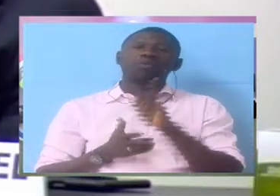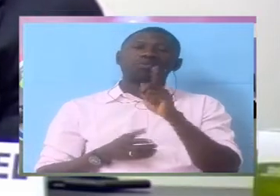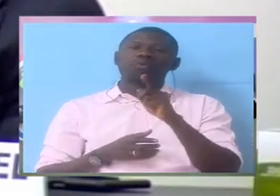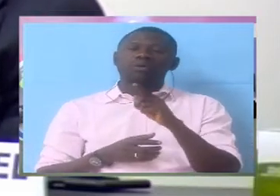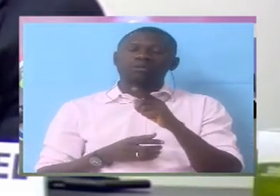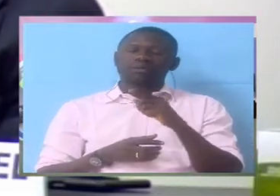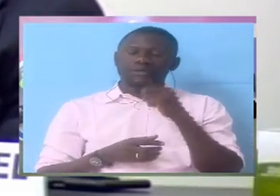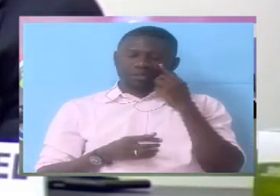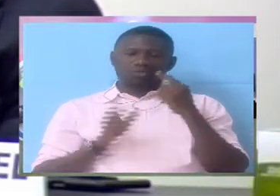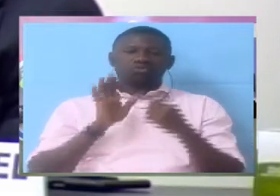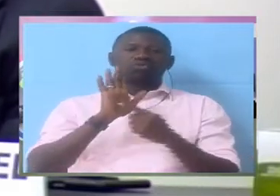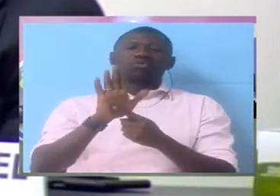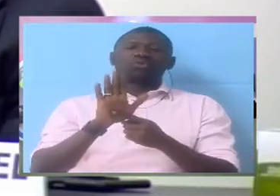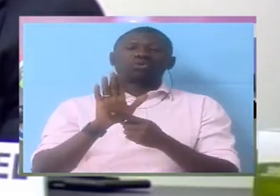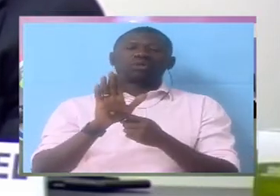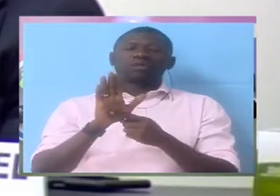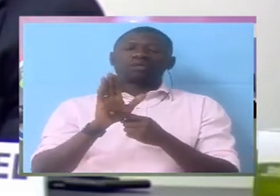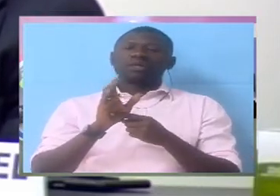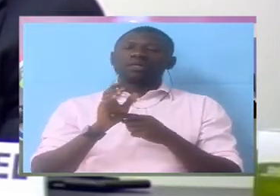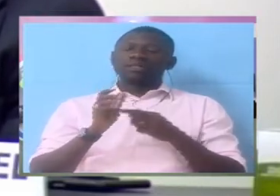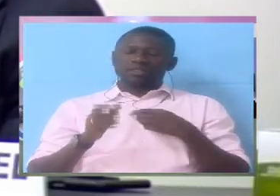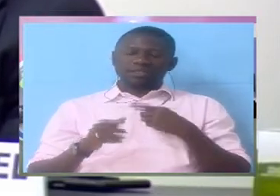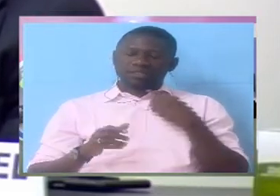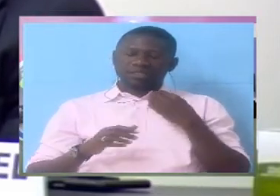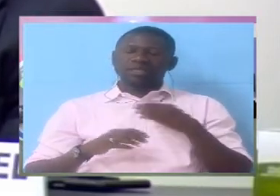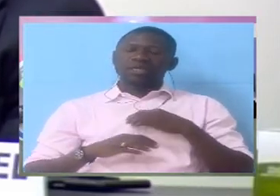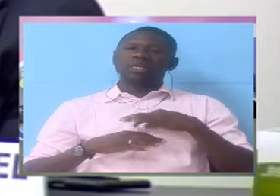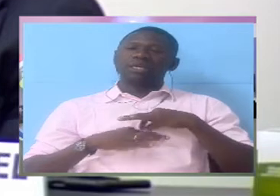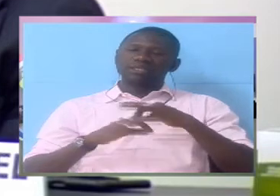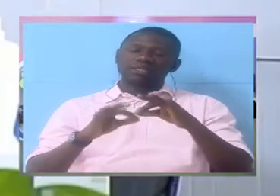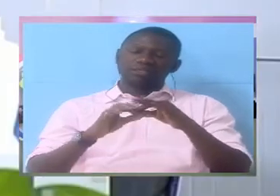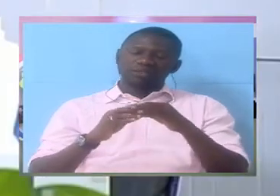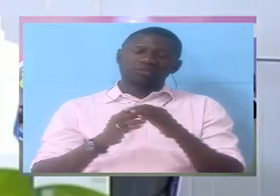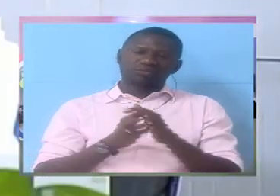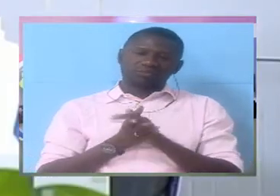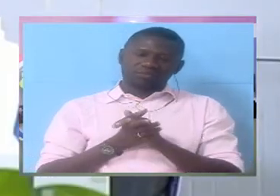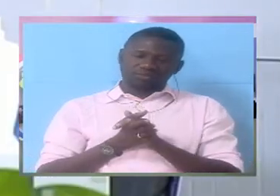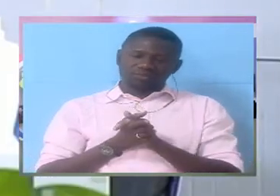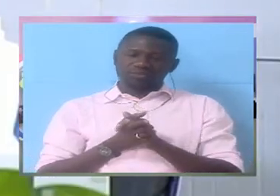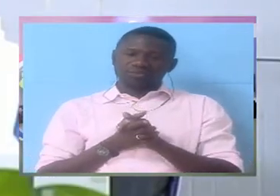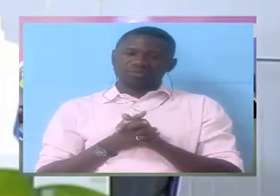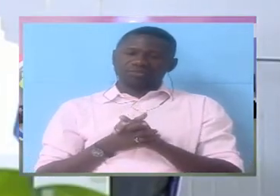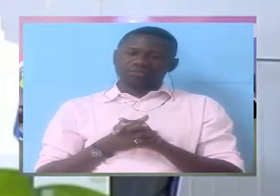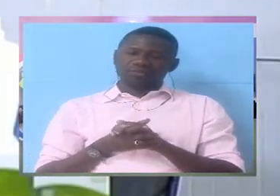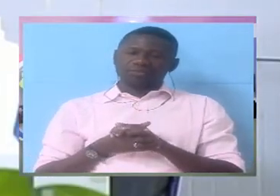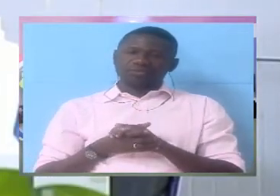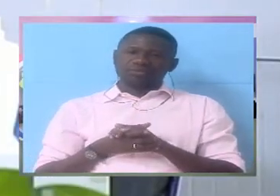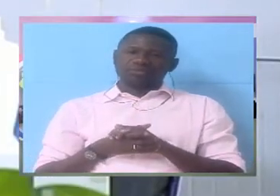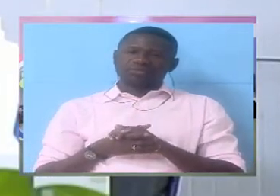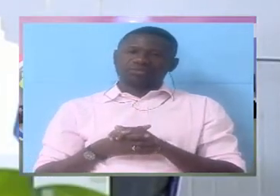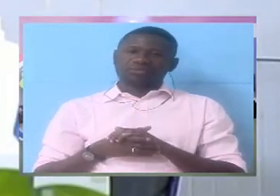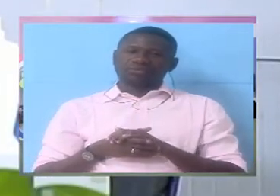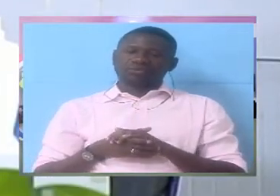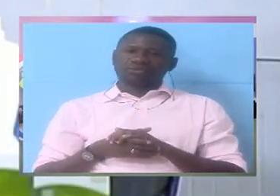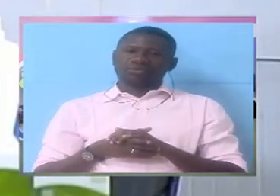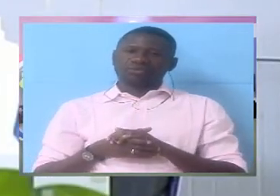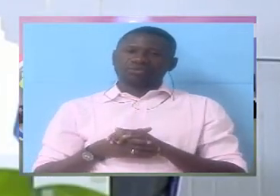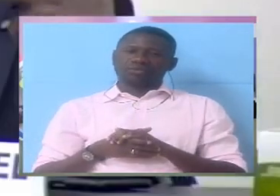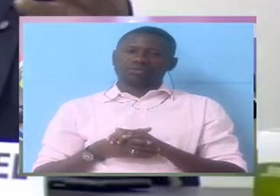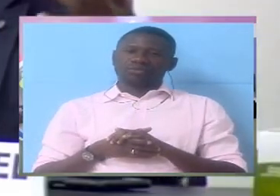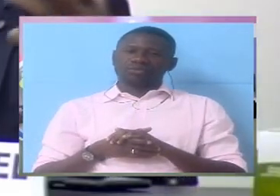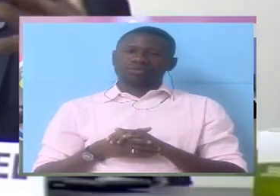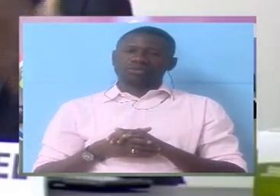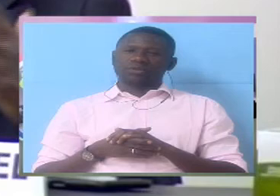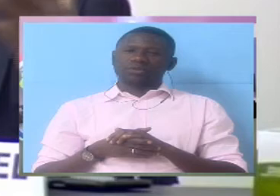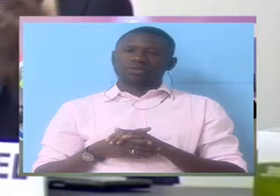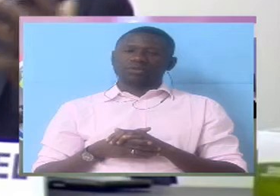of interest issue. We ku kilin ni tande jam wolem nyindi ko ay na ku bonde jam conflict of interest. That is if you